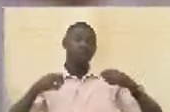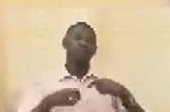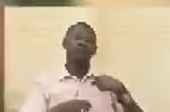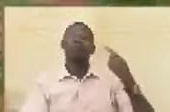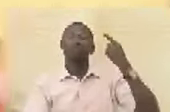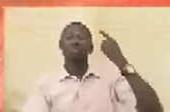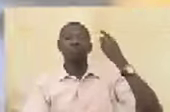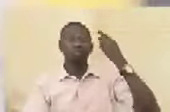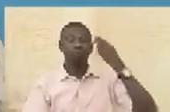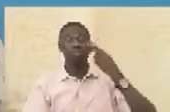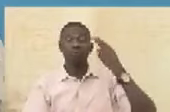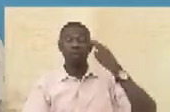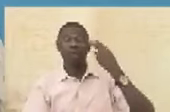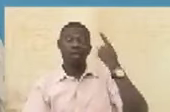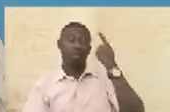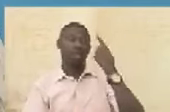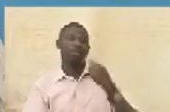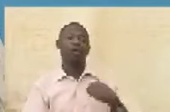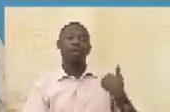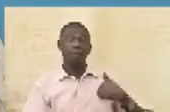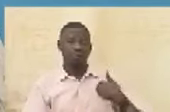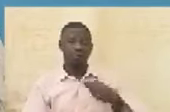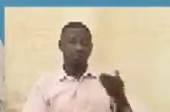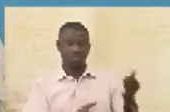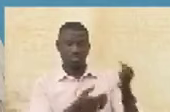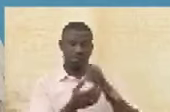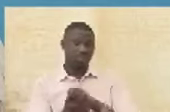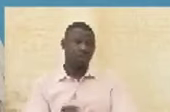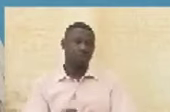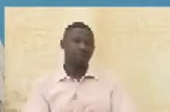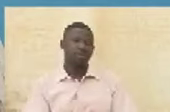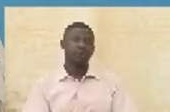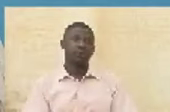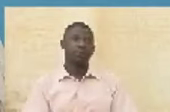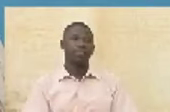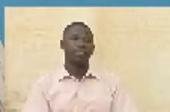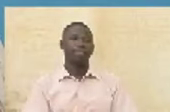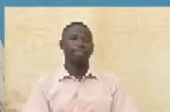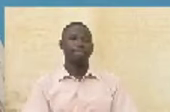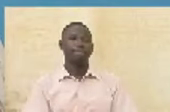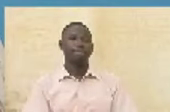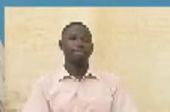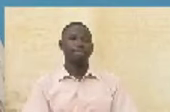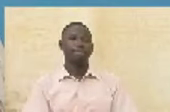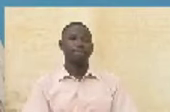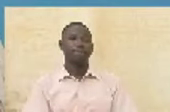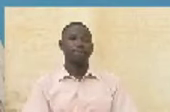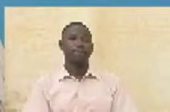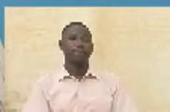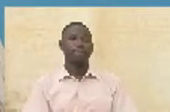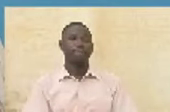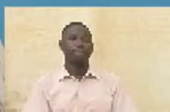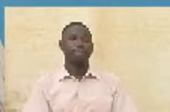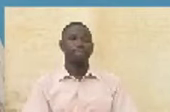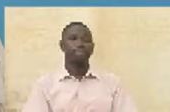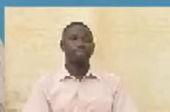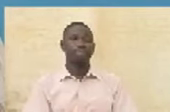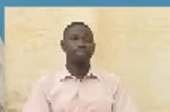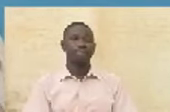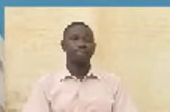are the people he brought in. Earlier, you told us that they were Malians, and now you're telling us